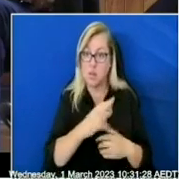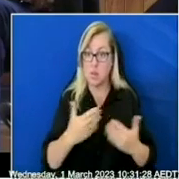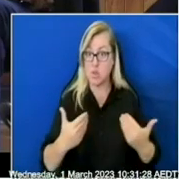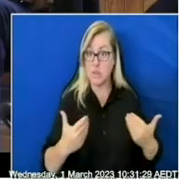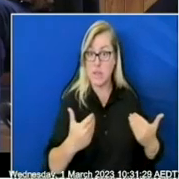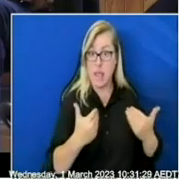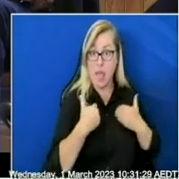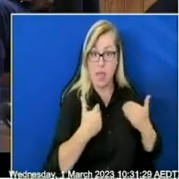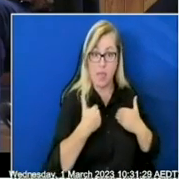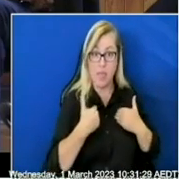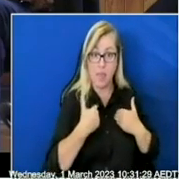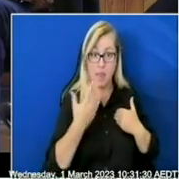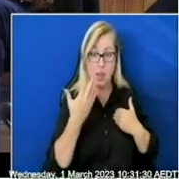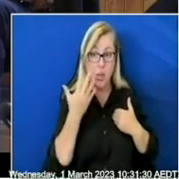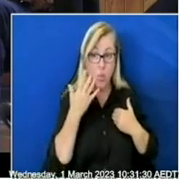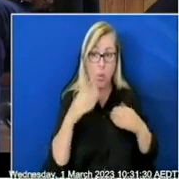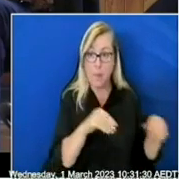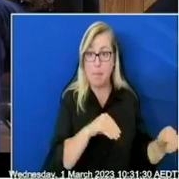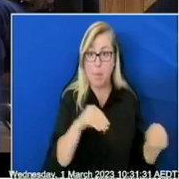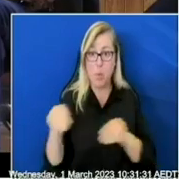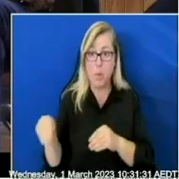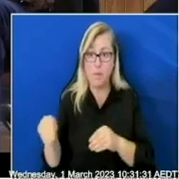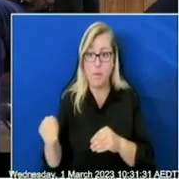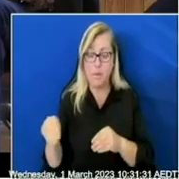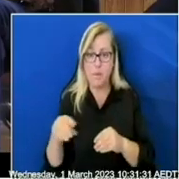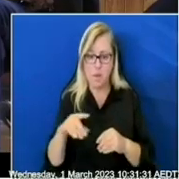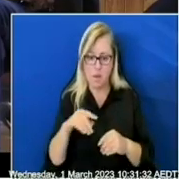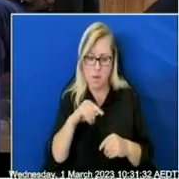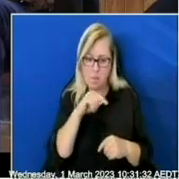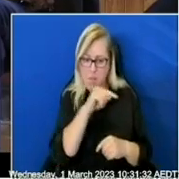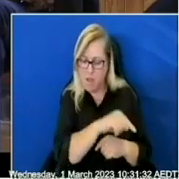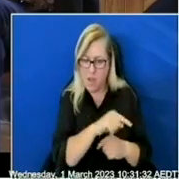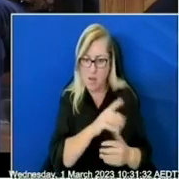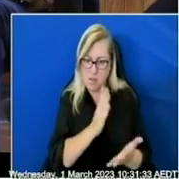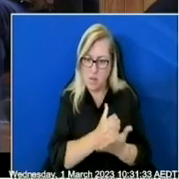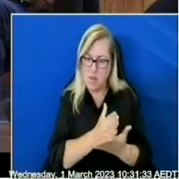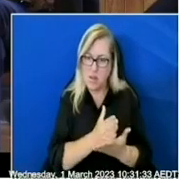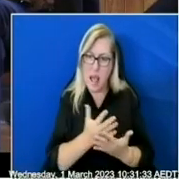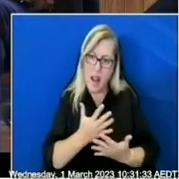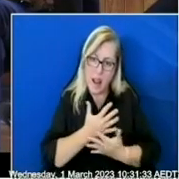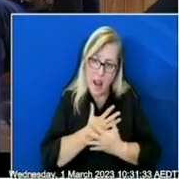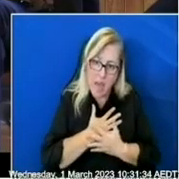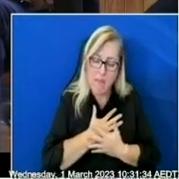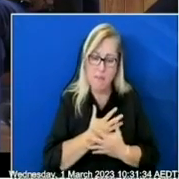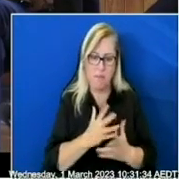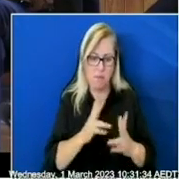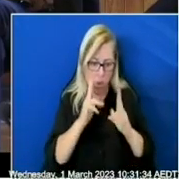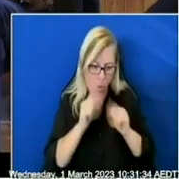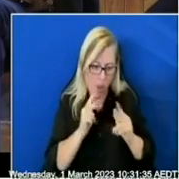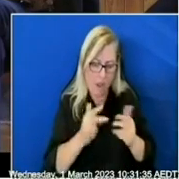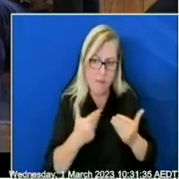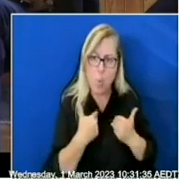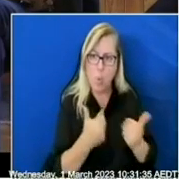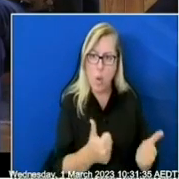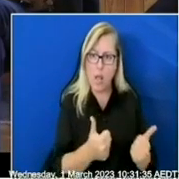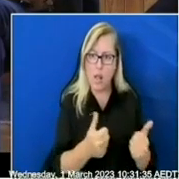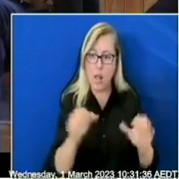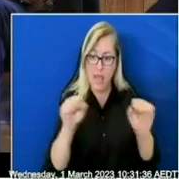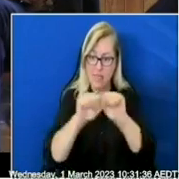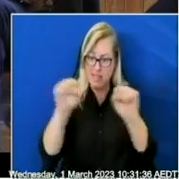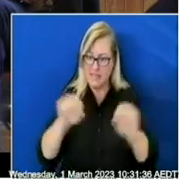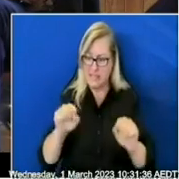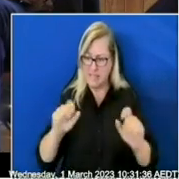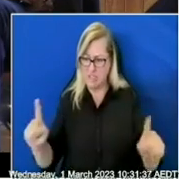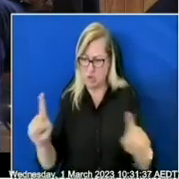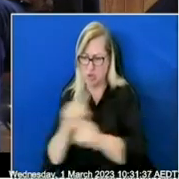Because she was loved and cared for and she was happy, but... And then this system then changes their identity and who they are. And so maybe they gave